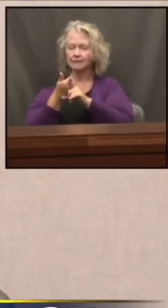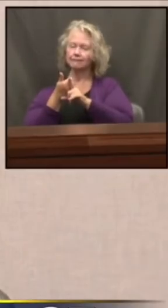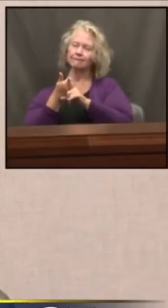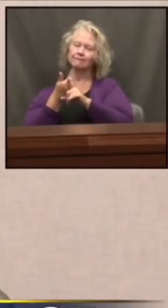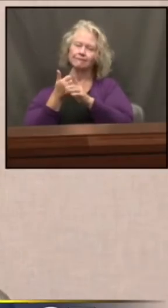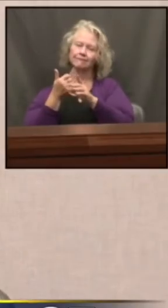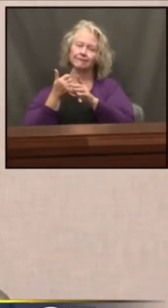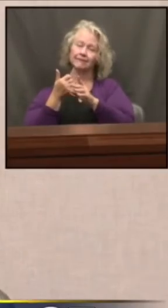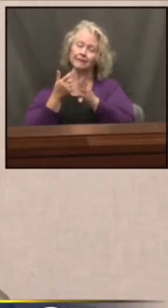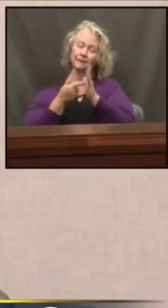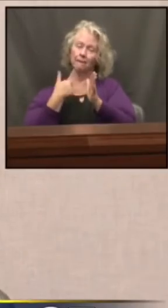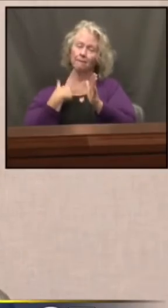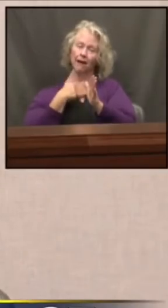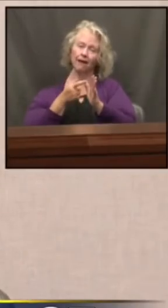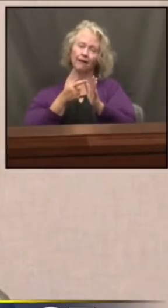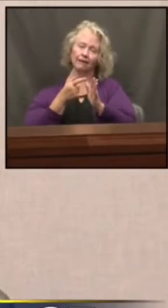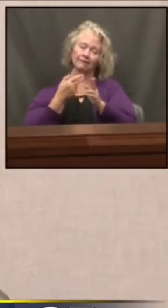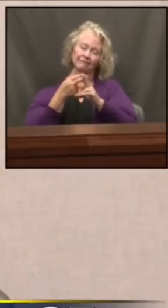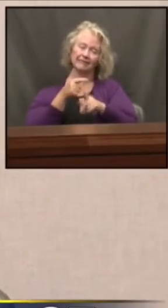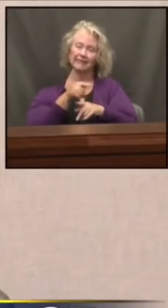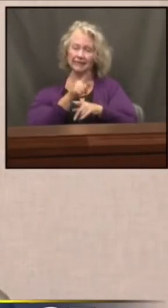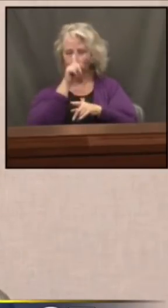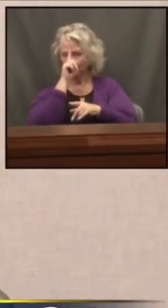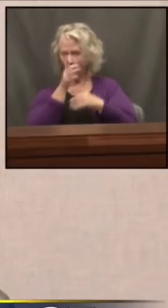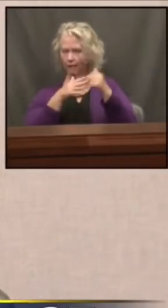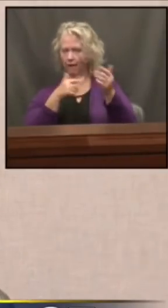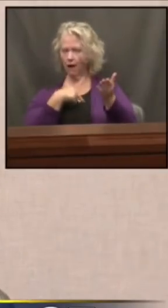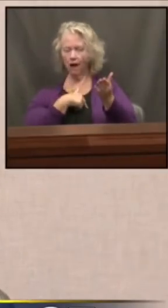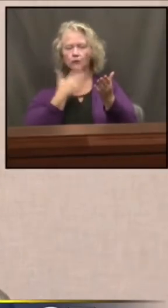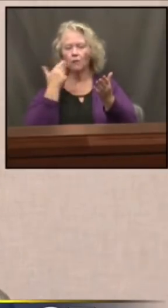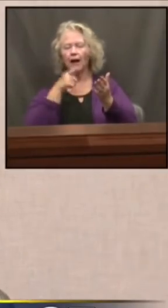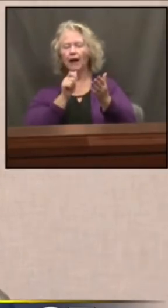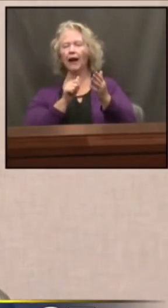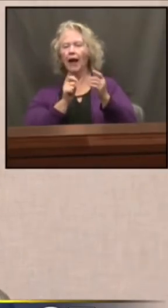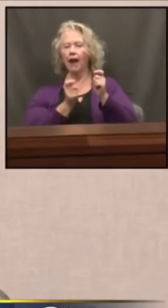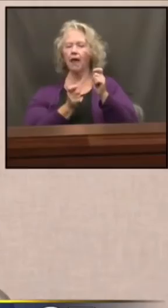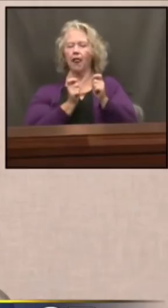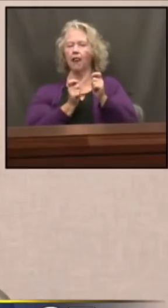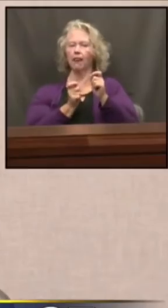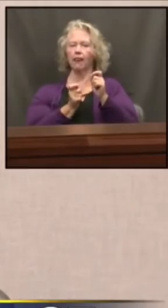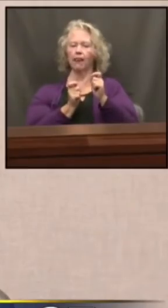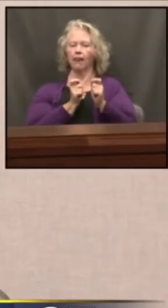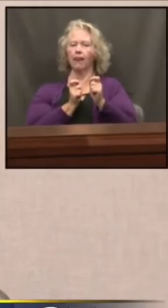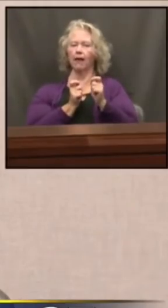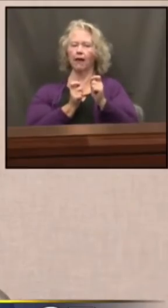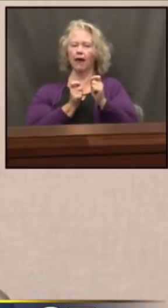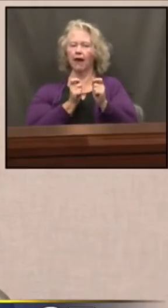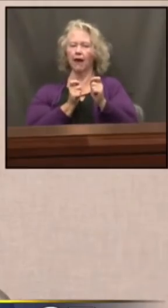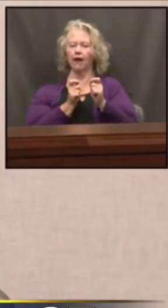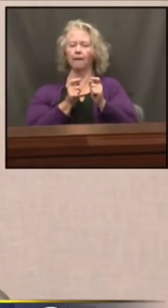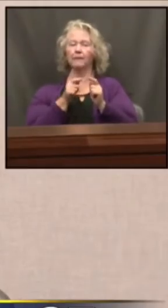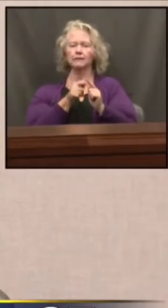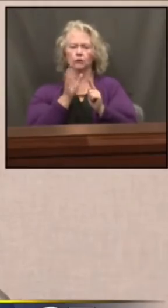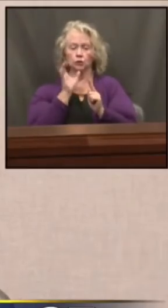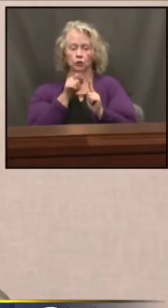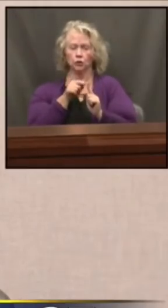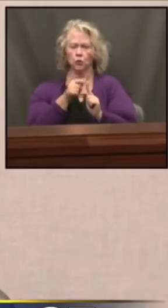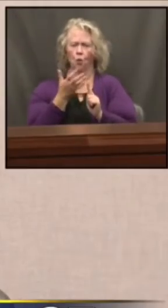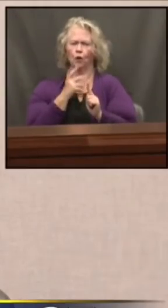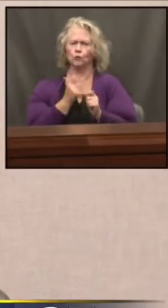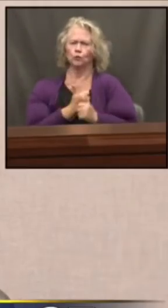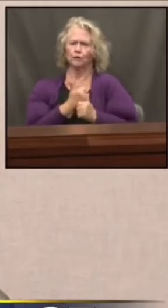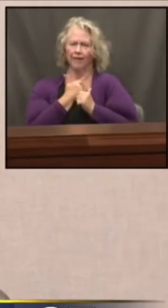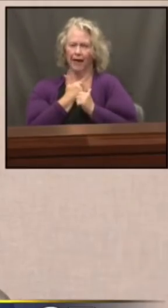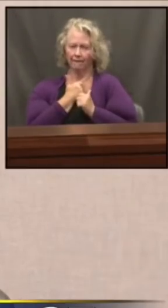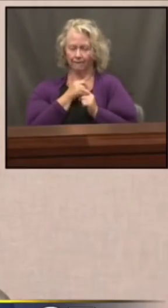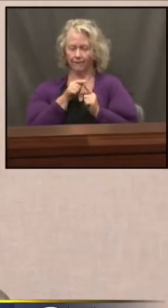like, smarter than us, or the bugs are more adept at being able to try to survive, to keep on adapting, to